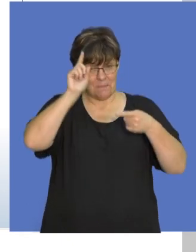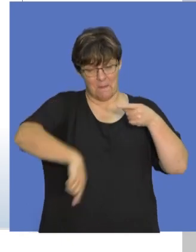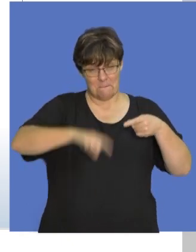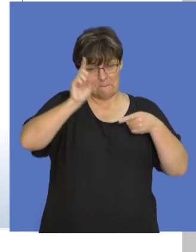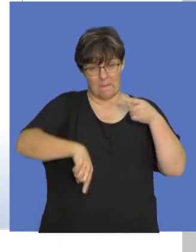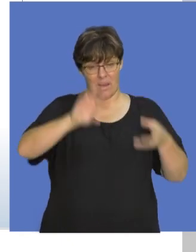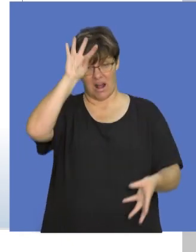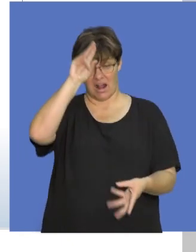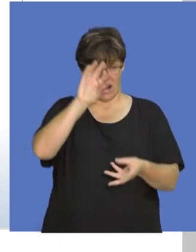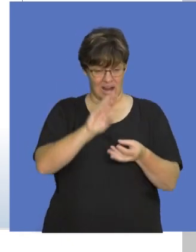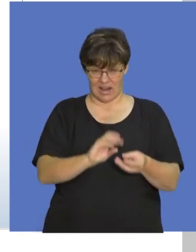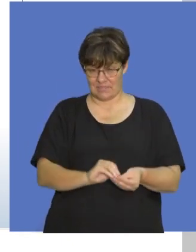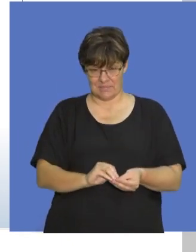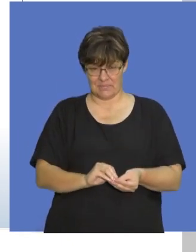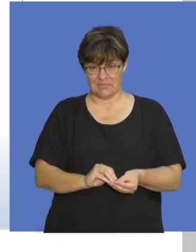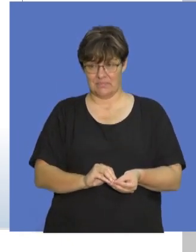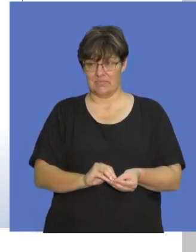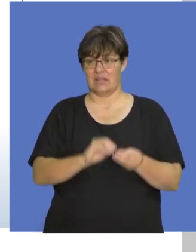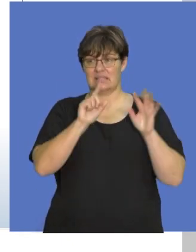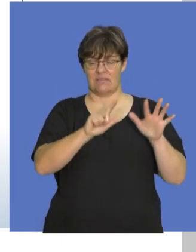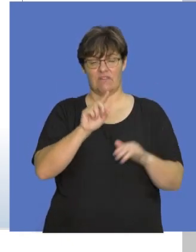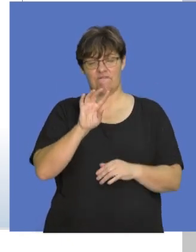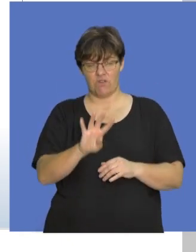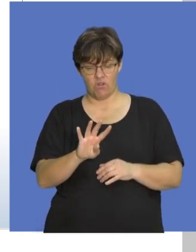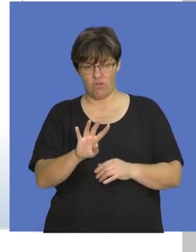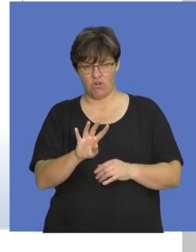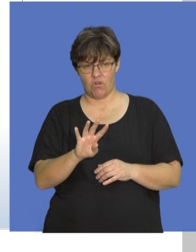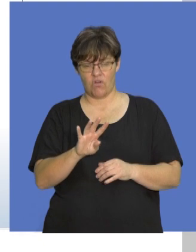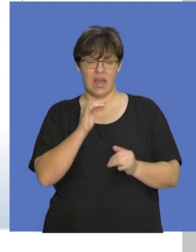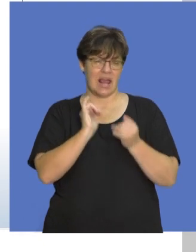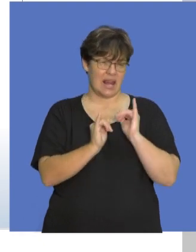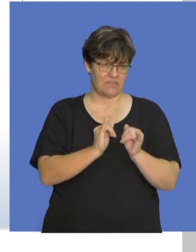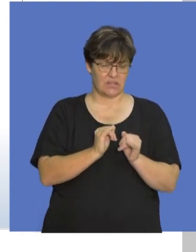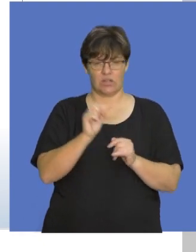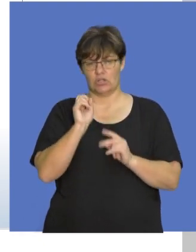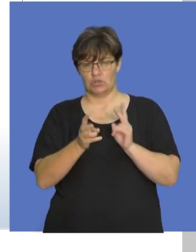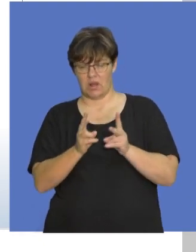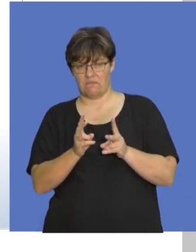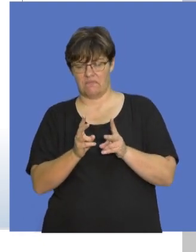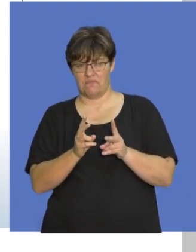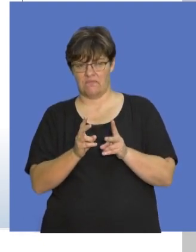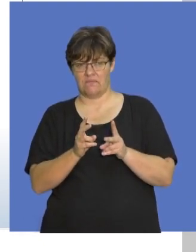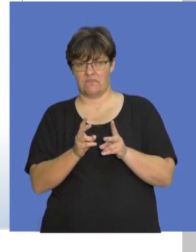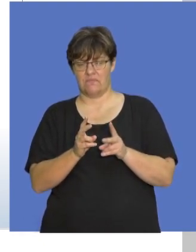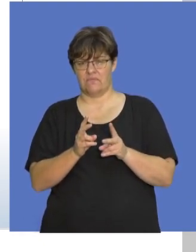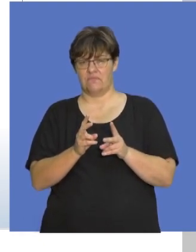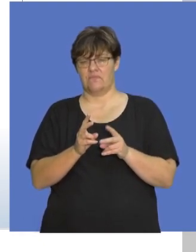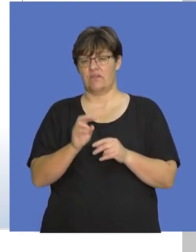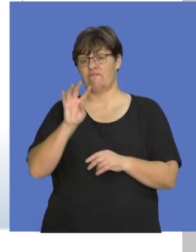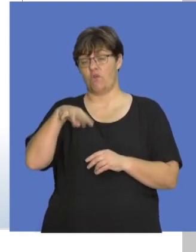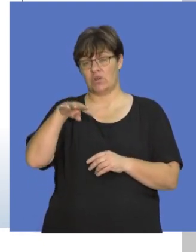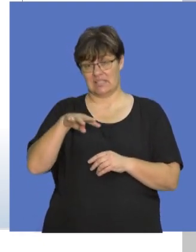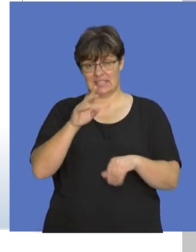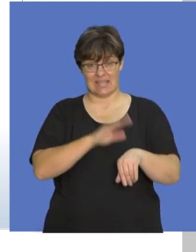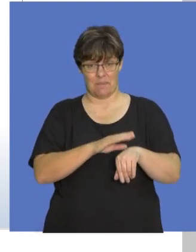total of, if we add all of these up, which would be 7 and 4 is 11, 12,